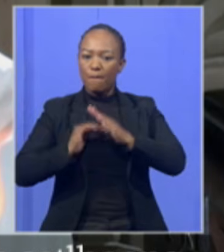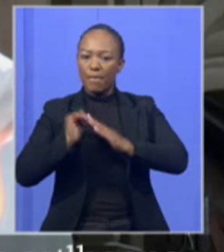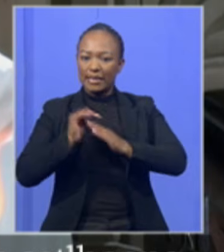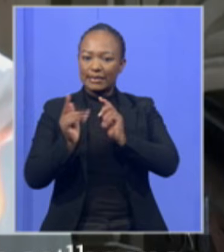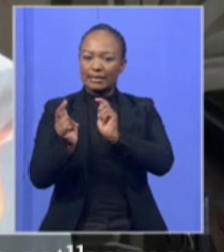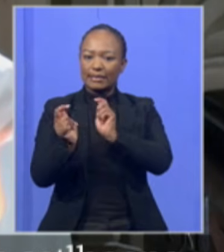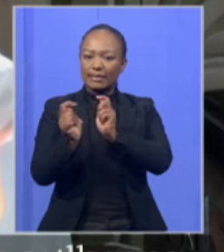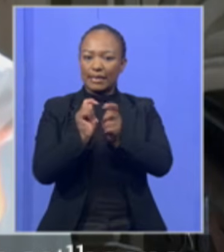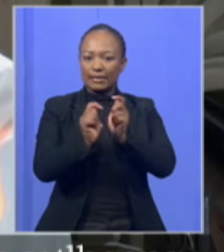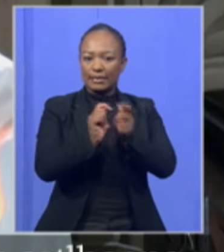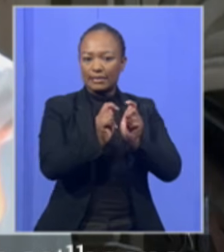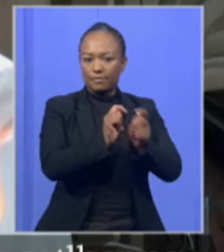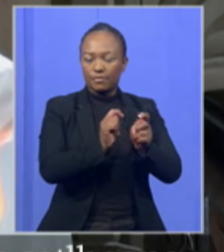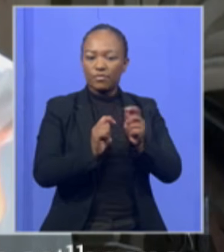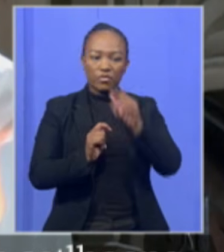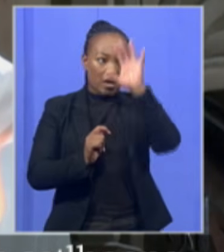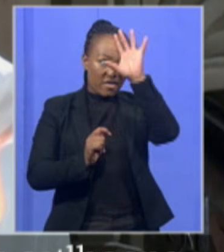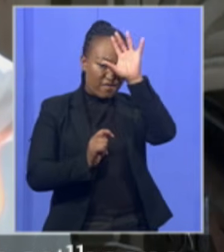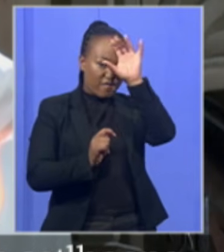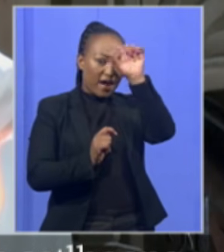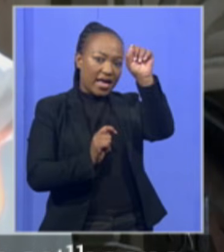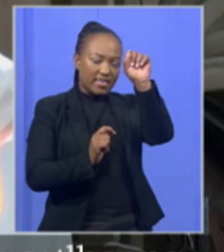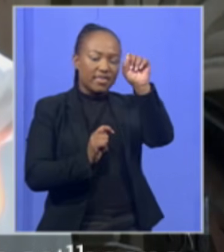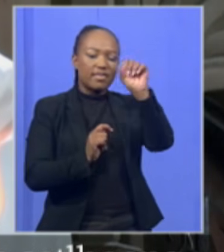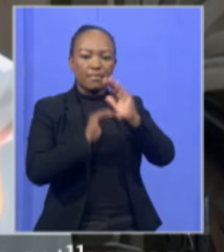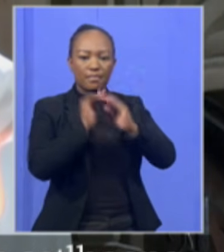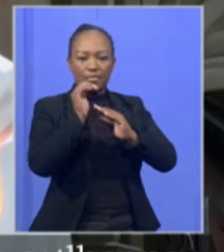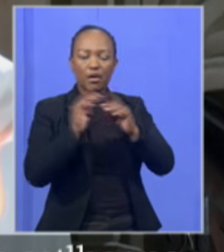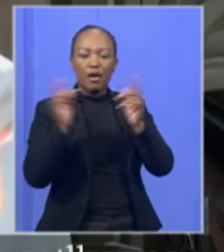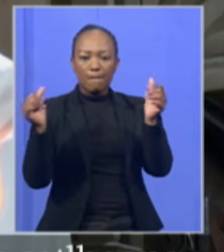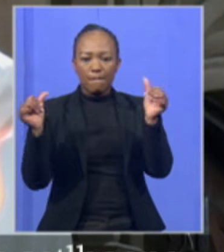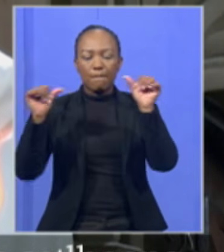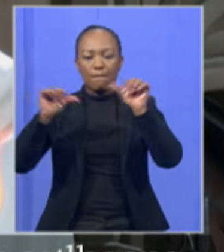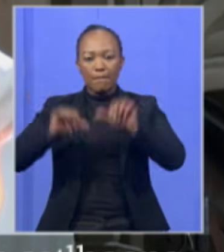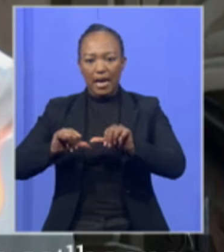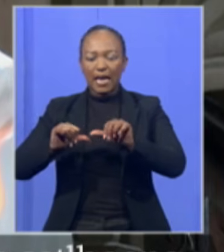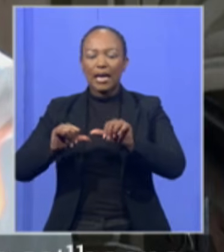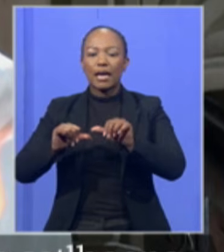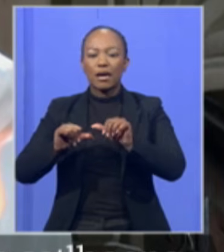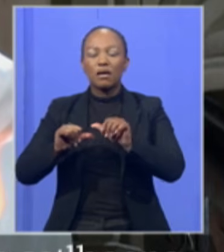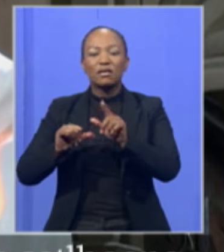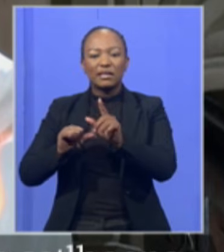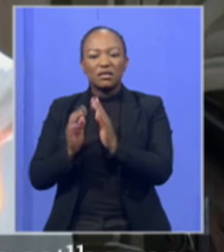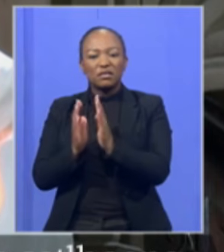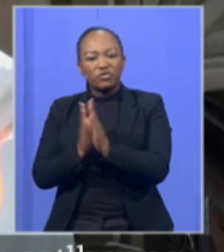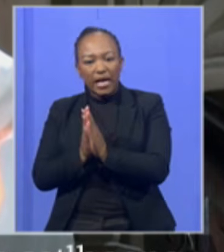Renewal in the faith by returning back to the gospel and